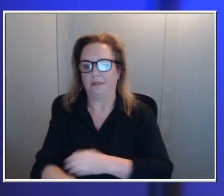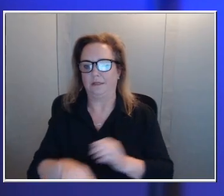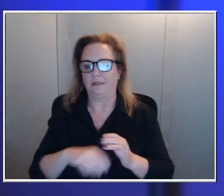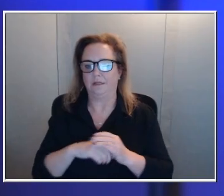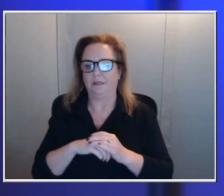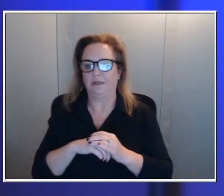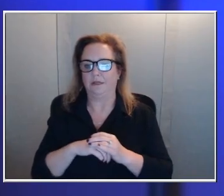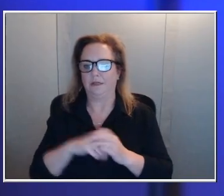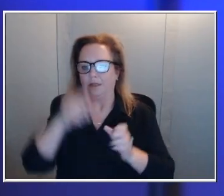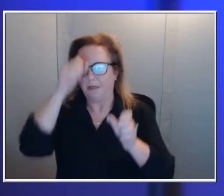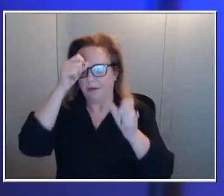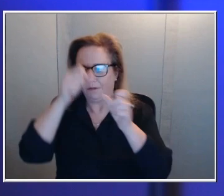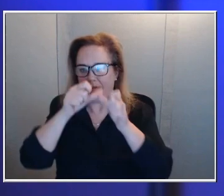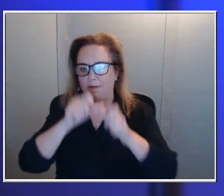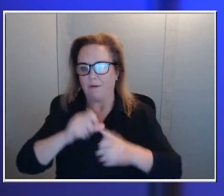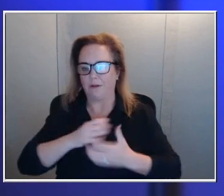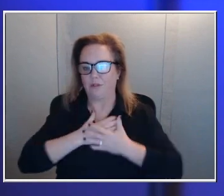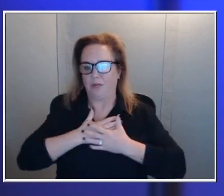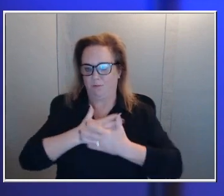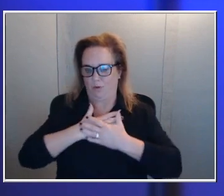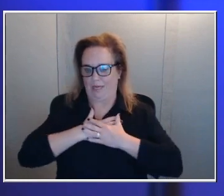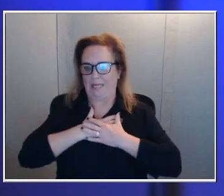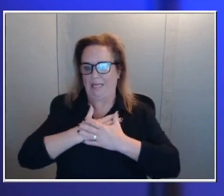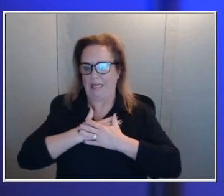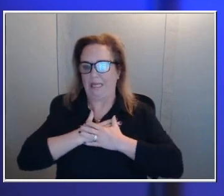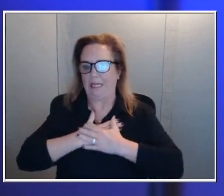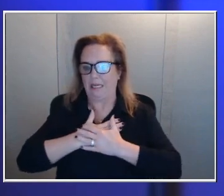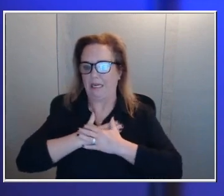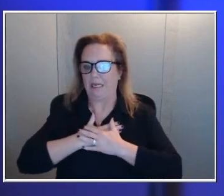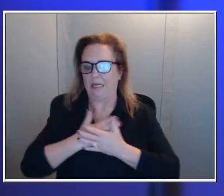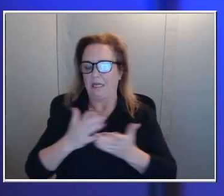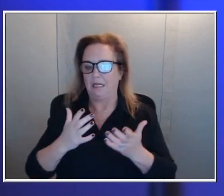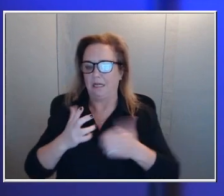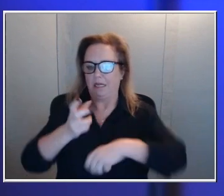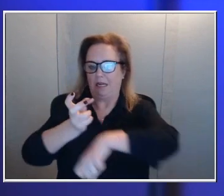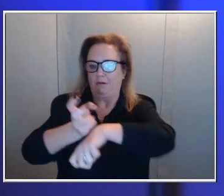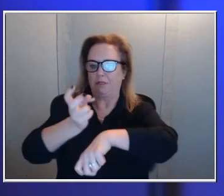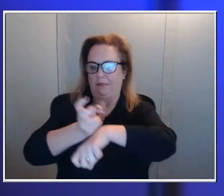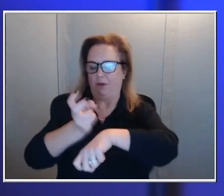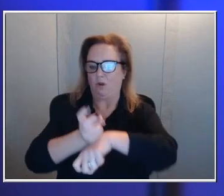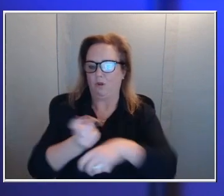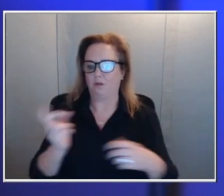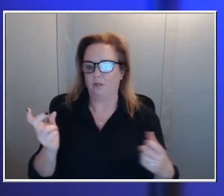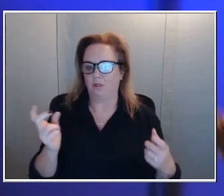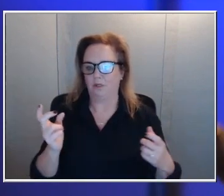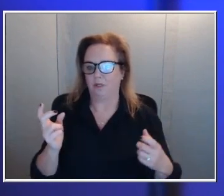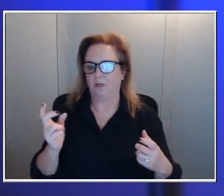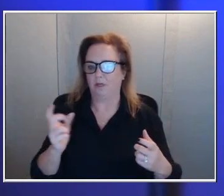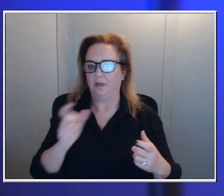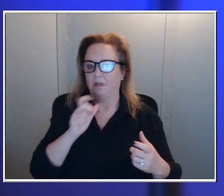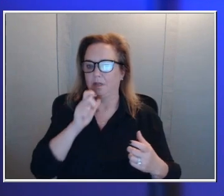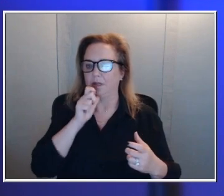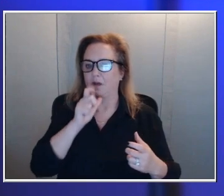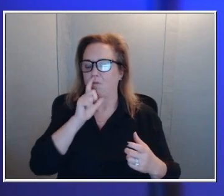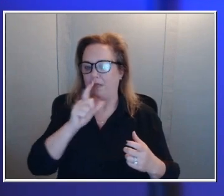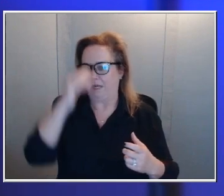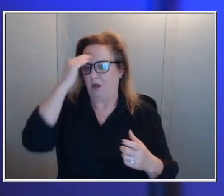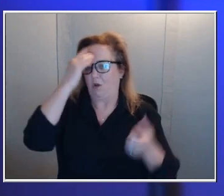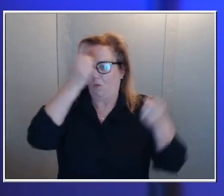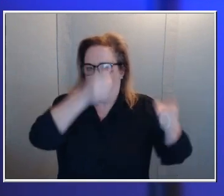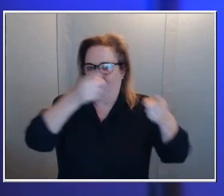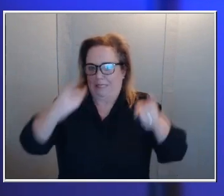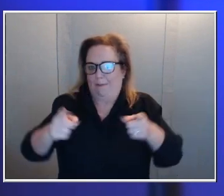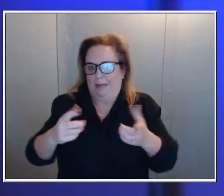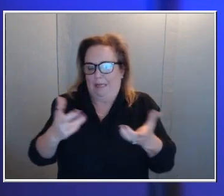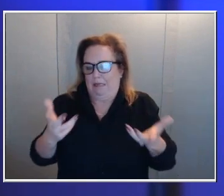Just remembering, is she breathing? It was just difficult to not really know what was happening, what had just